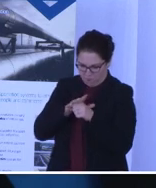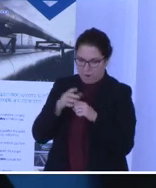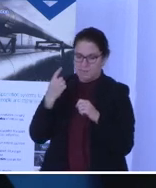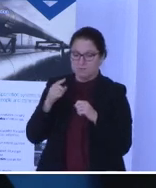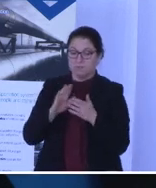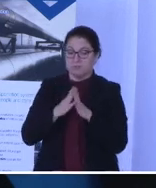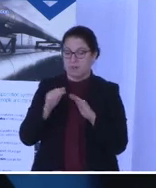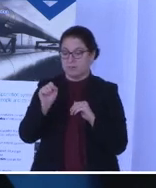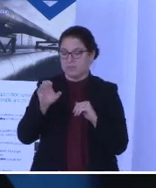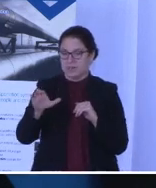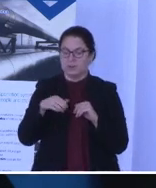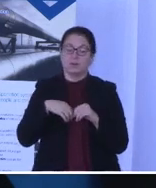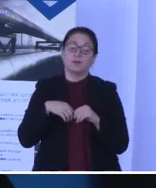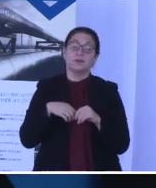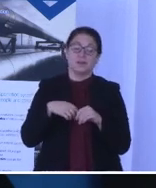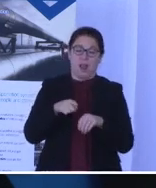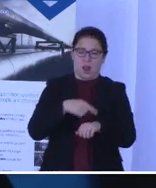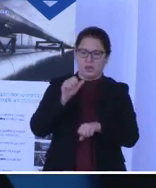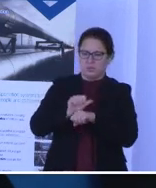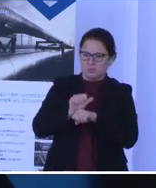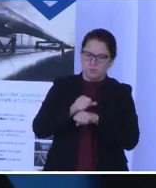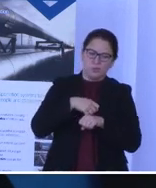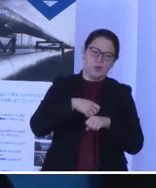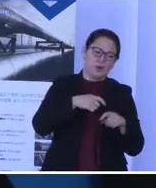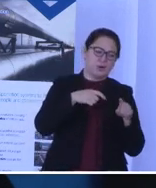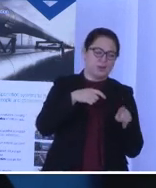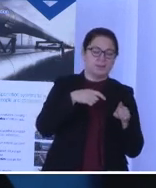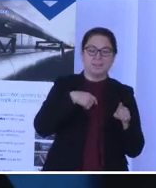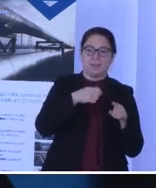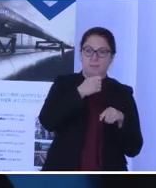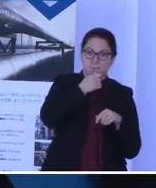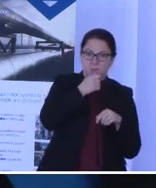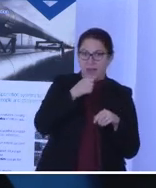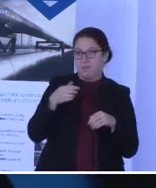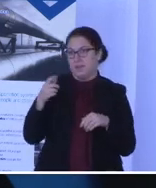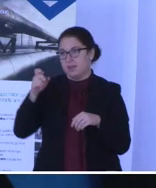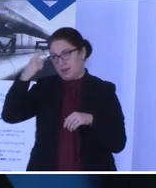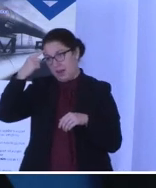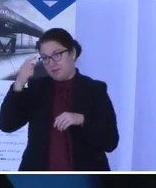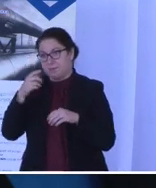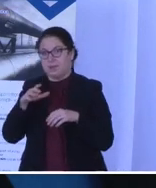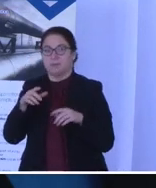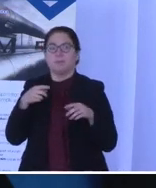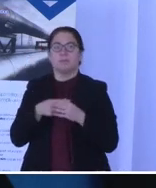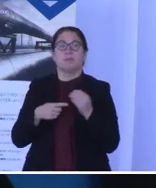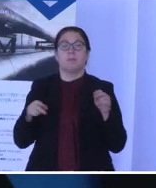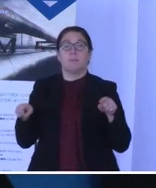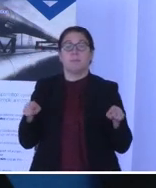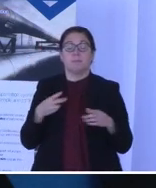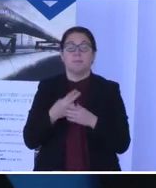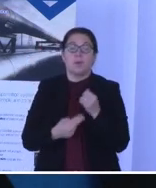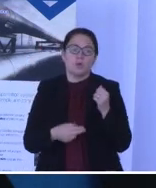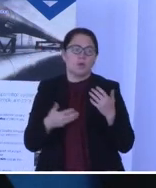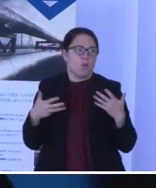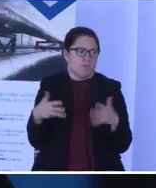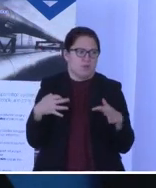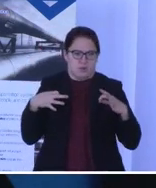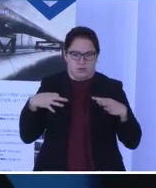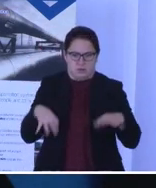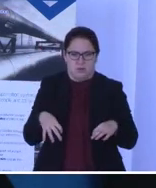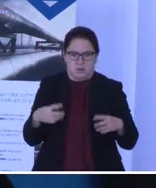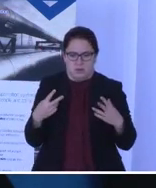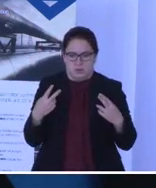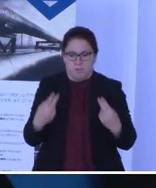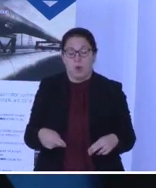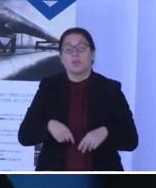the public and private sectors, and he has already made significant advancements in recognizing the contributions of the Homeland Security